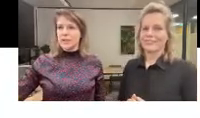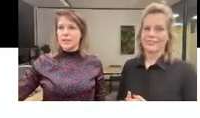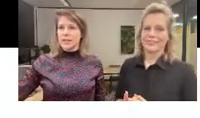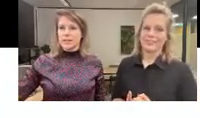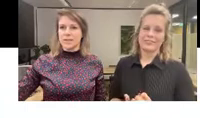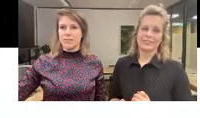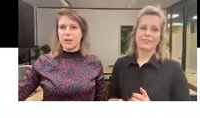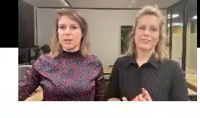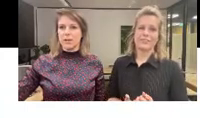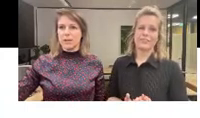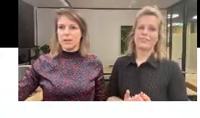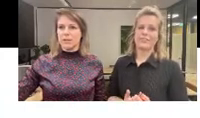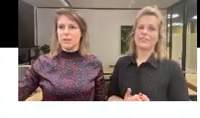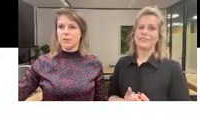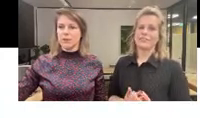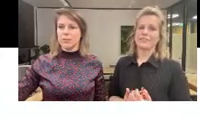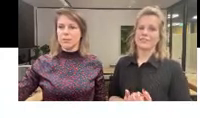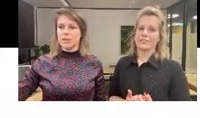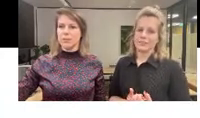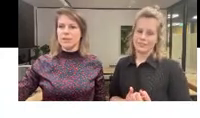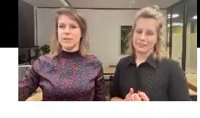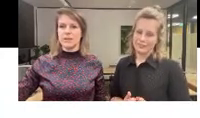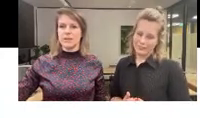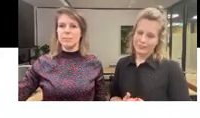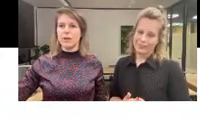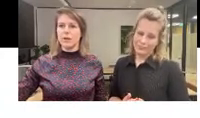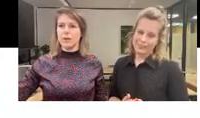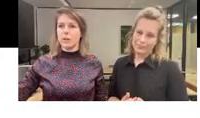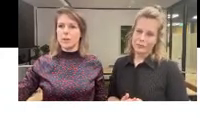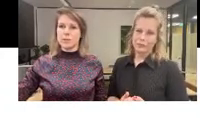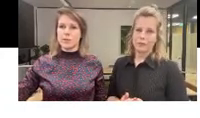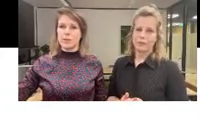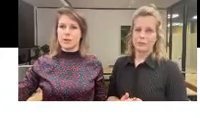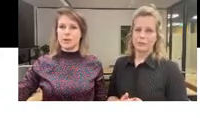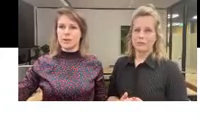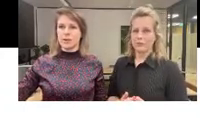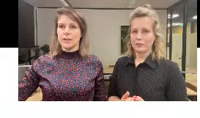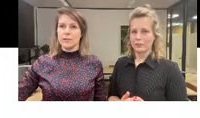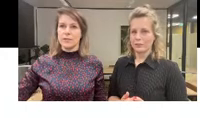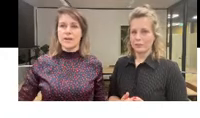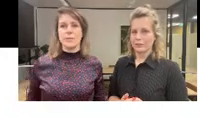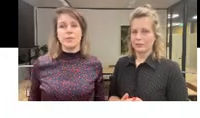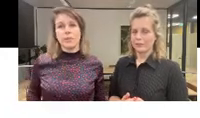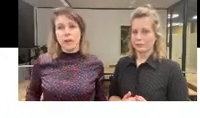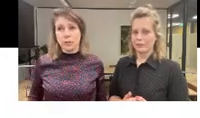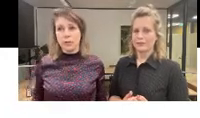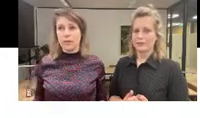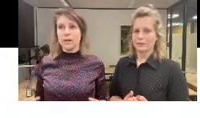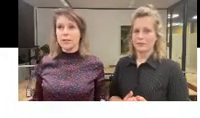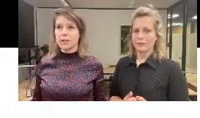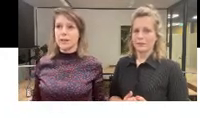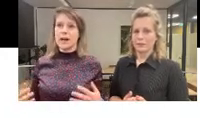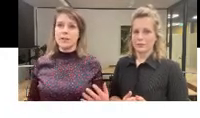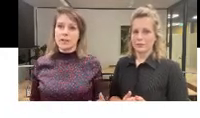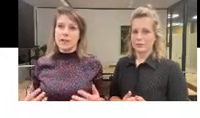who specializes in boxing, coaching for young people, explains here the purpose of boxing. The first aim is to be able to